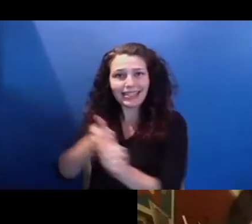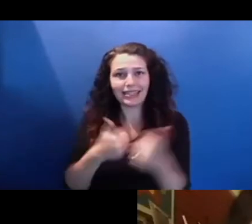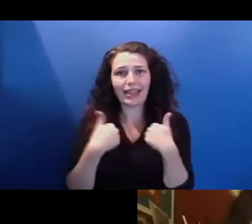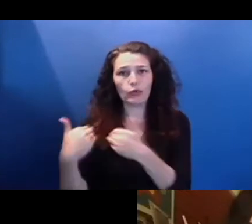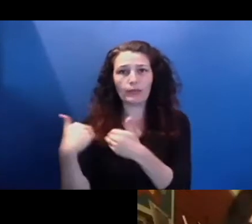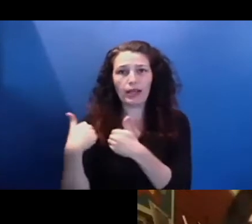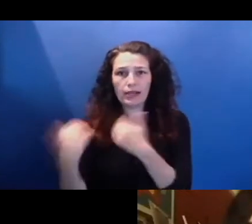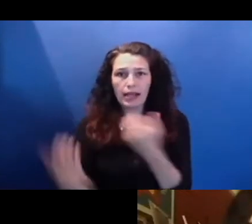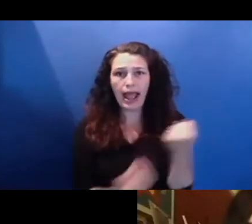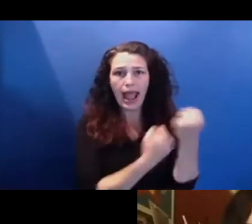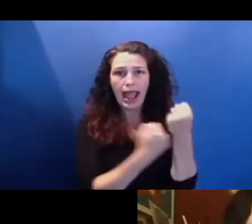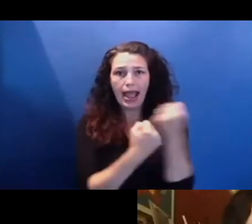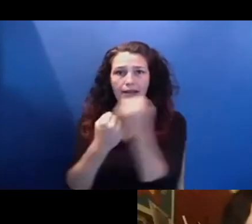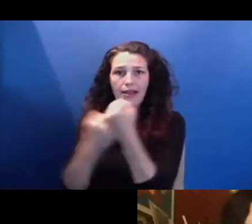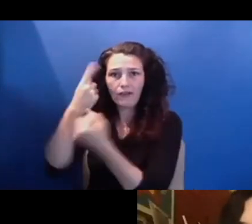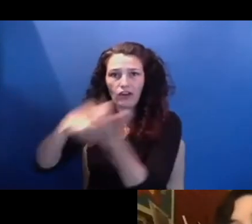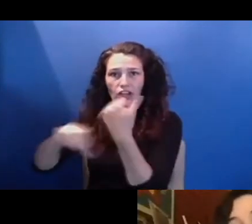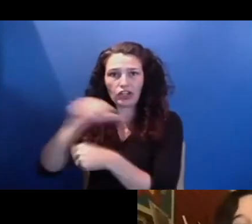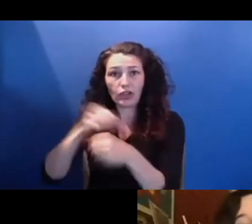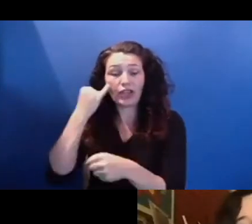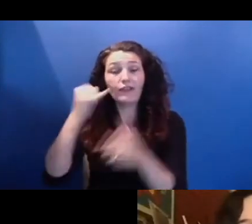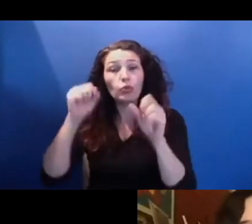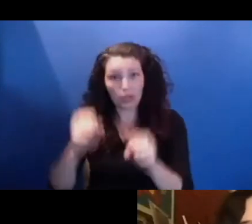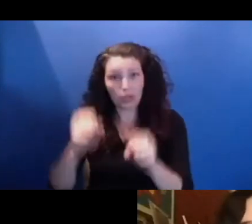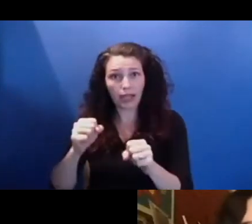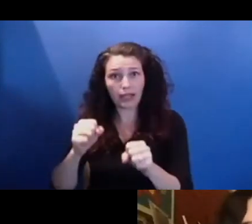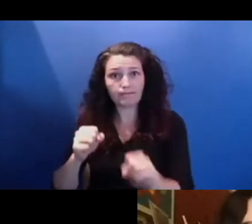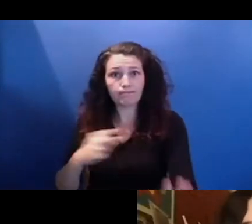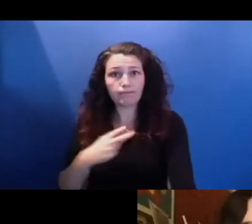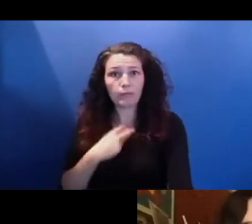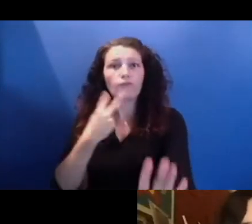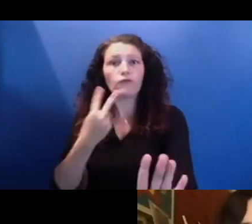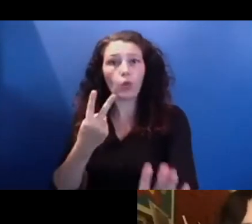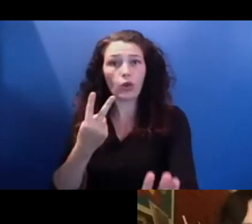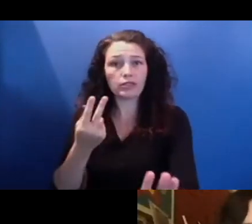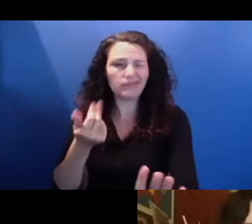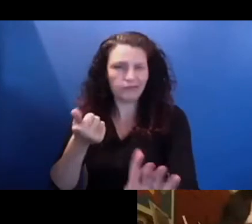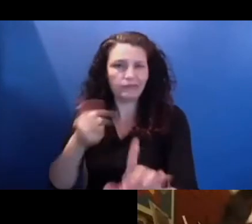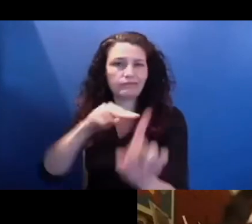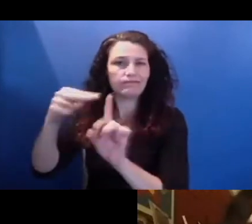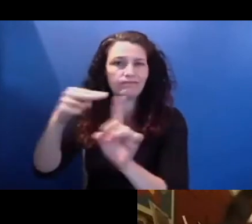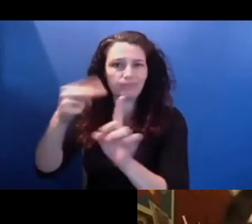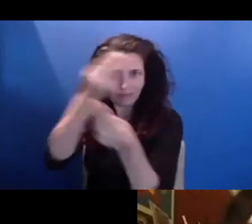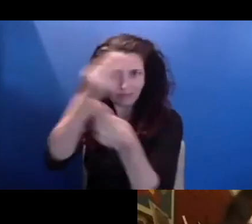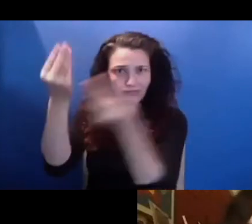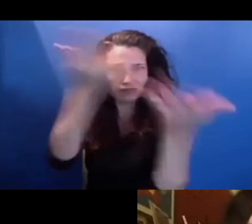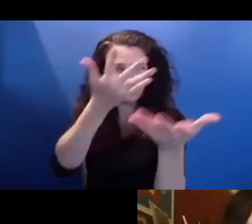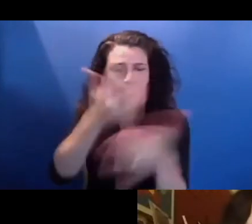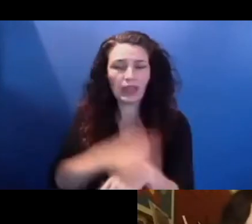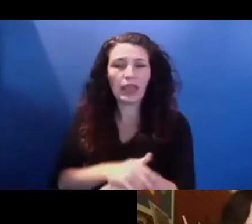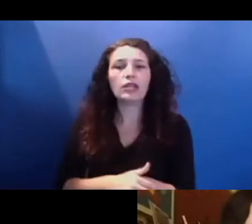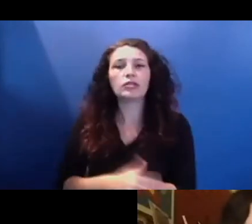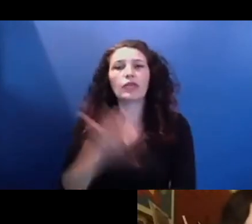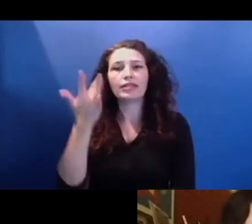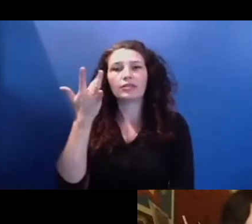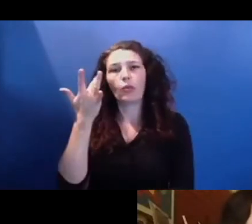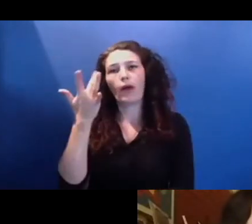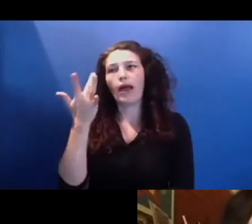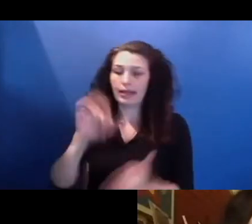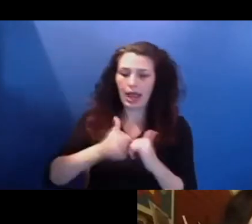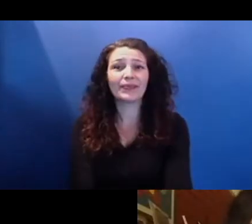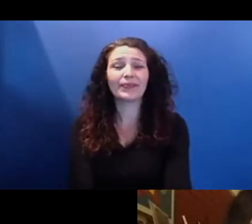if we're able to be a voice for them. And that really is how I came to be involved in public service. Thank